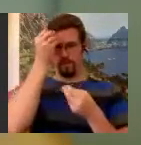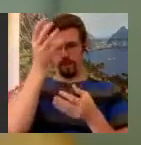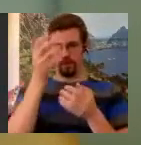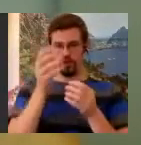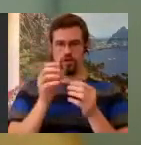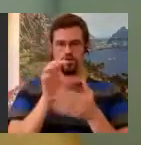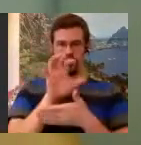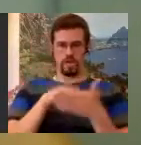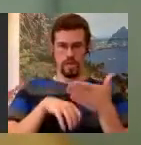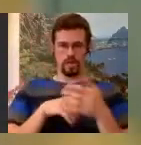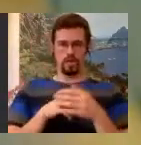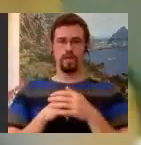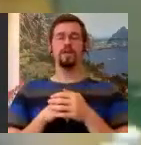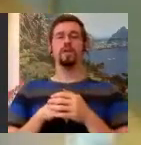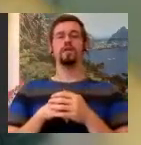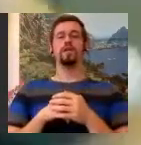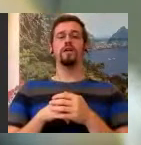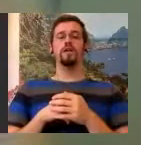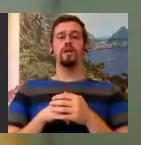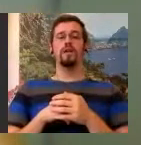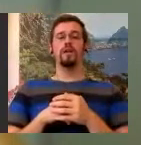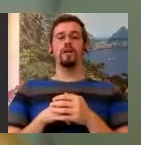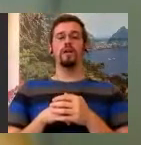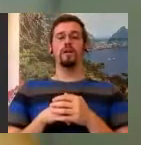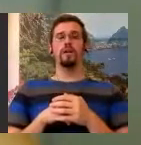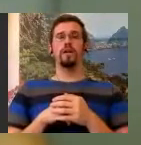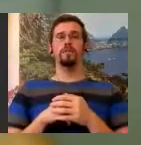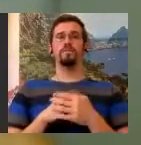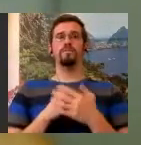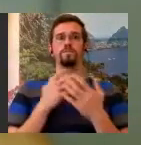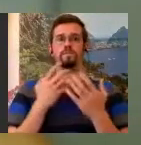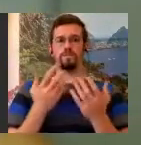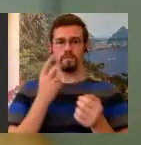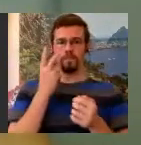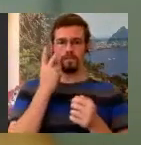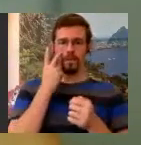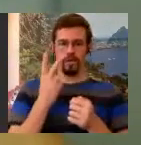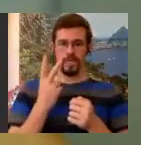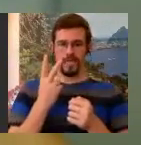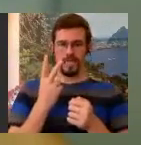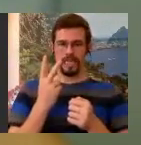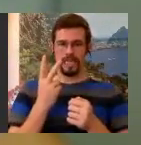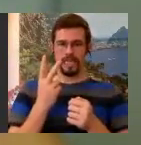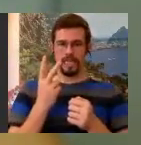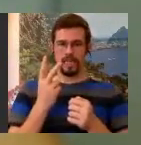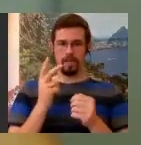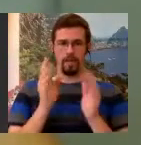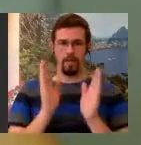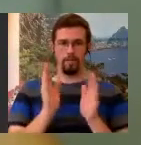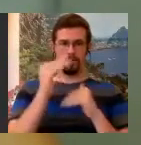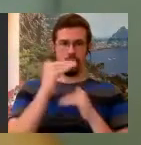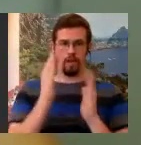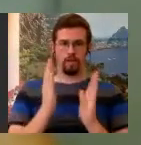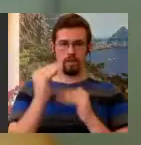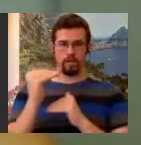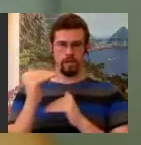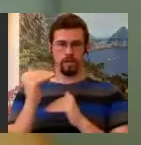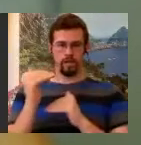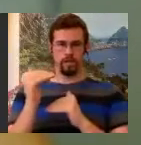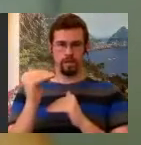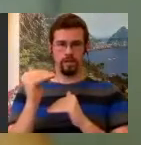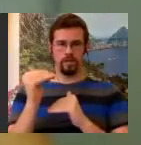As we will see, the buttons are auto-explaining. You pass, using